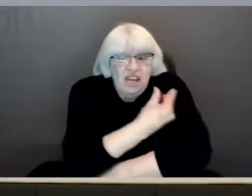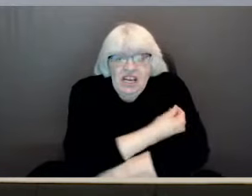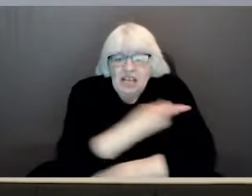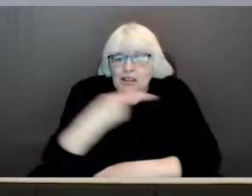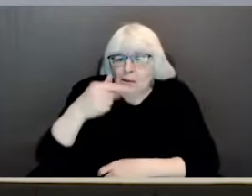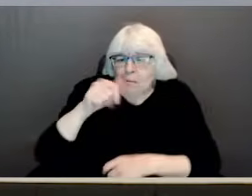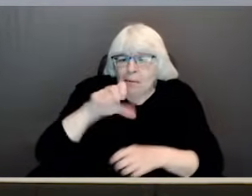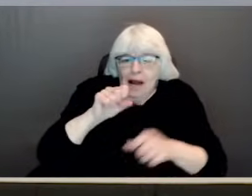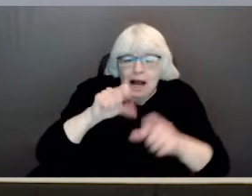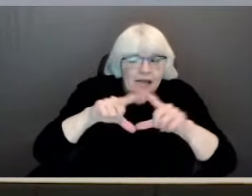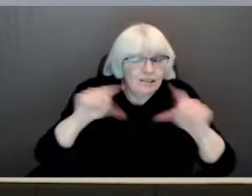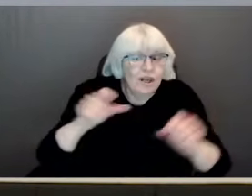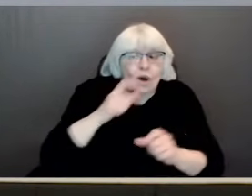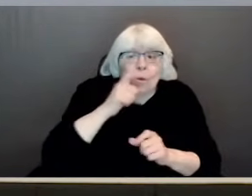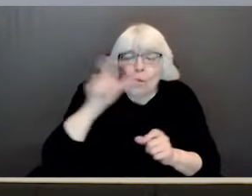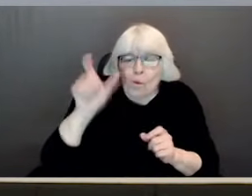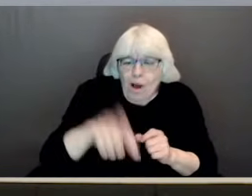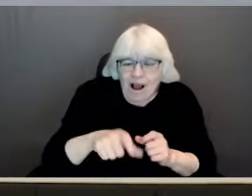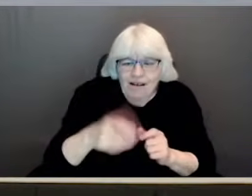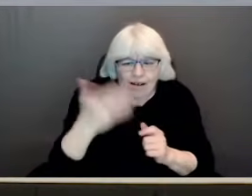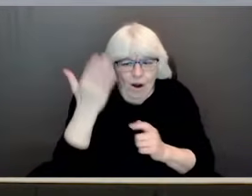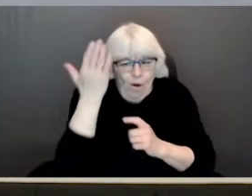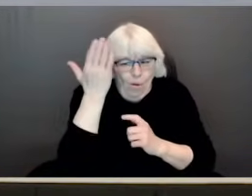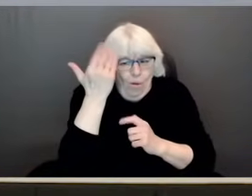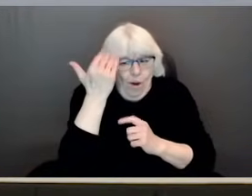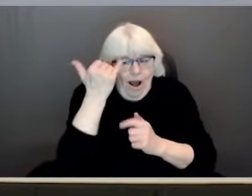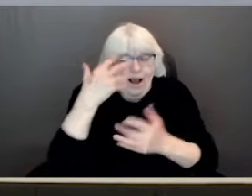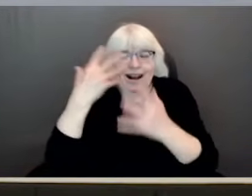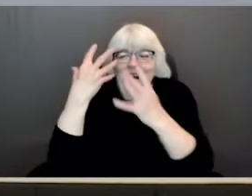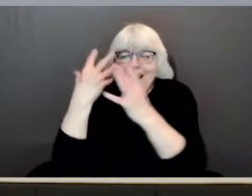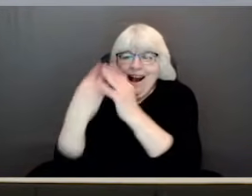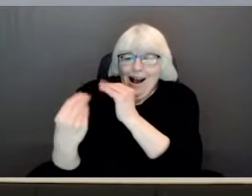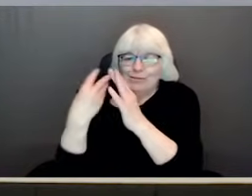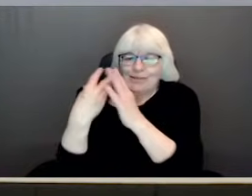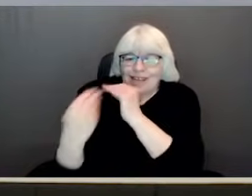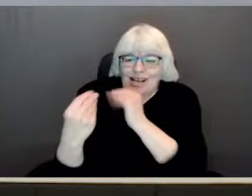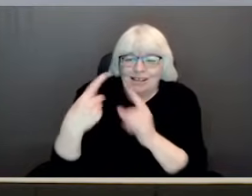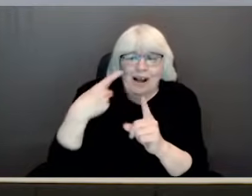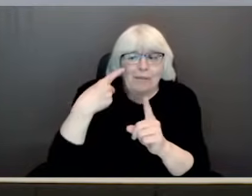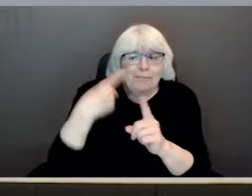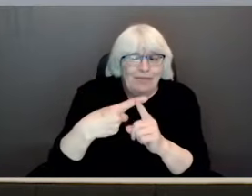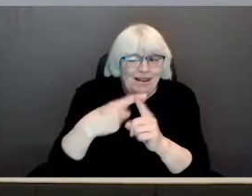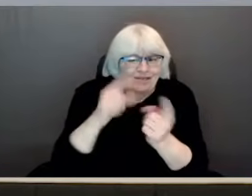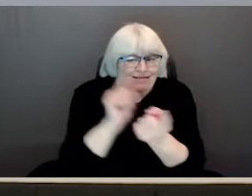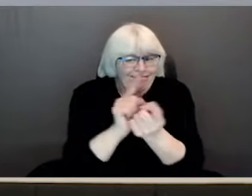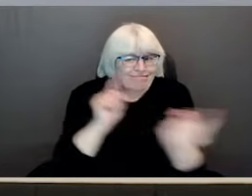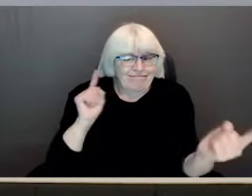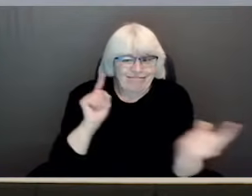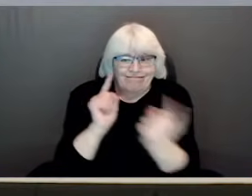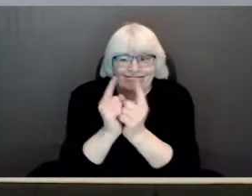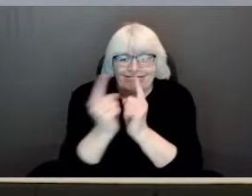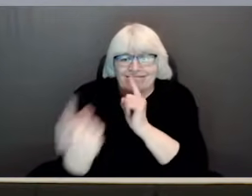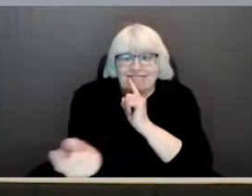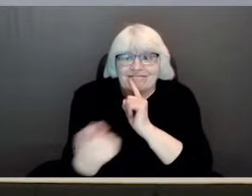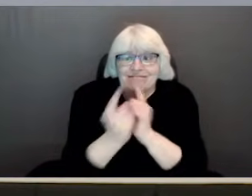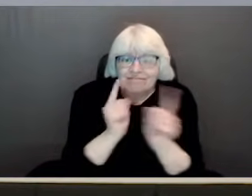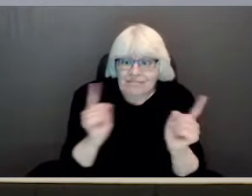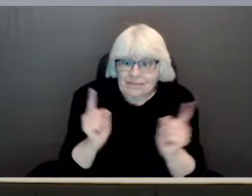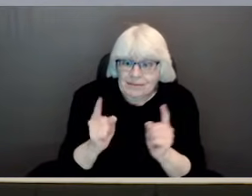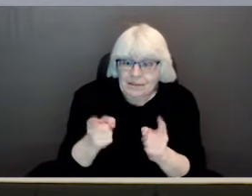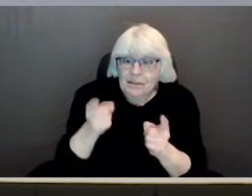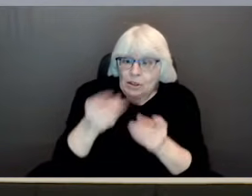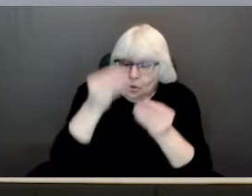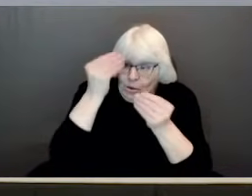from people outside your household. Yeah, because certainly the ceremony in Charlottetown can attract quite a crowd, or has